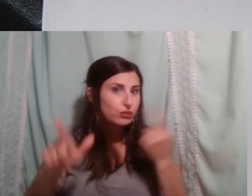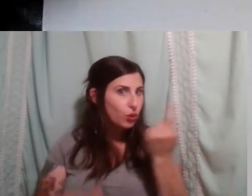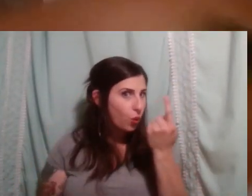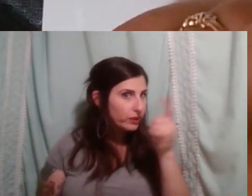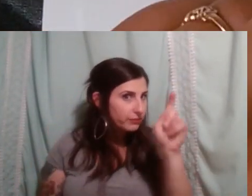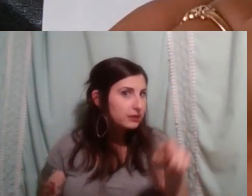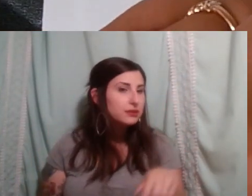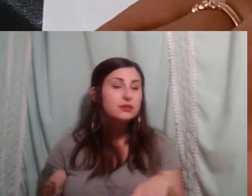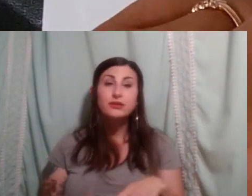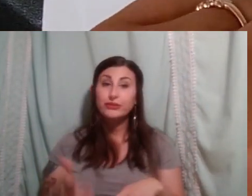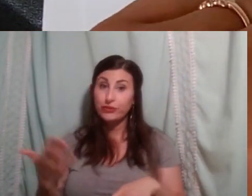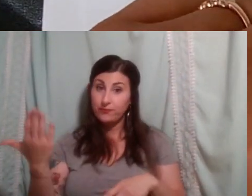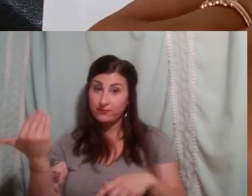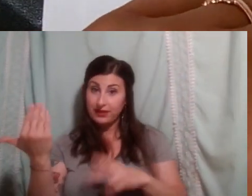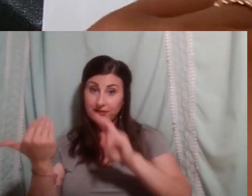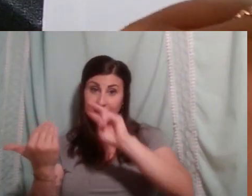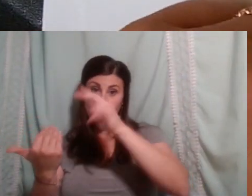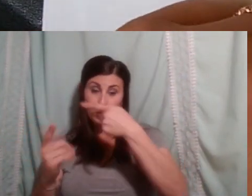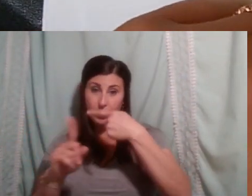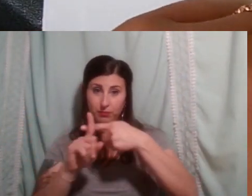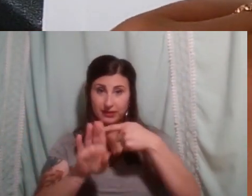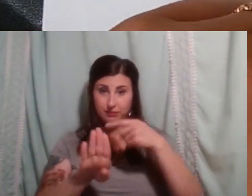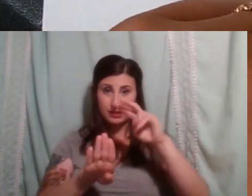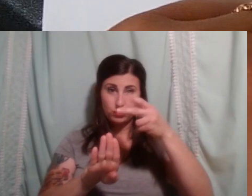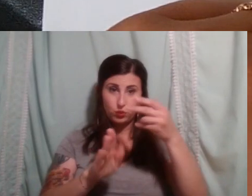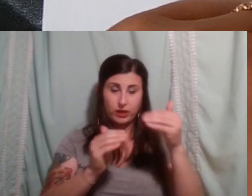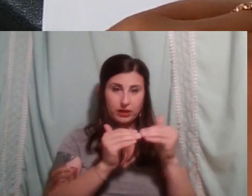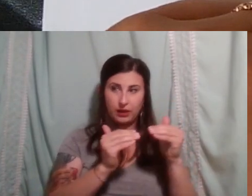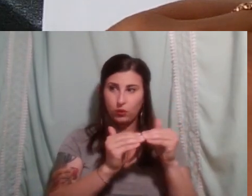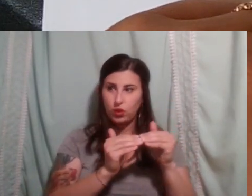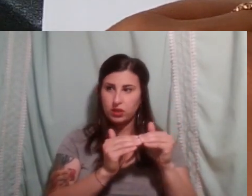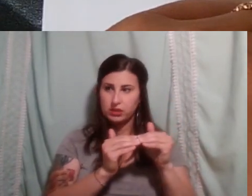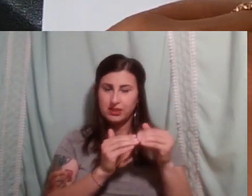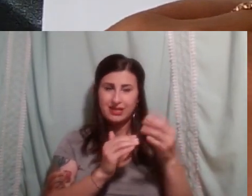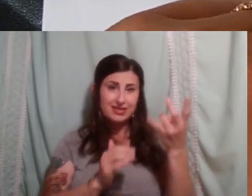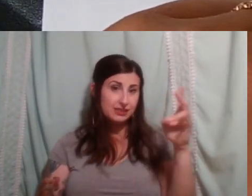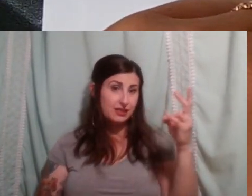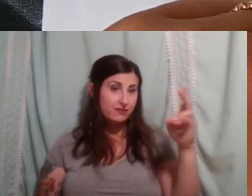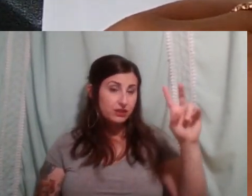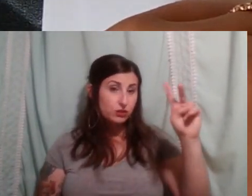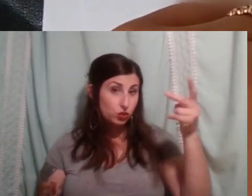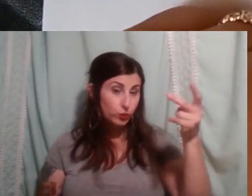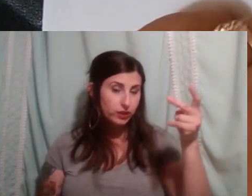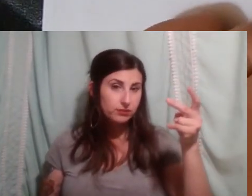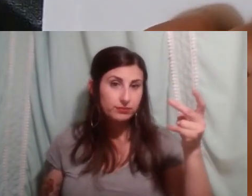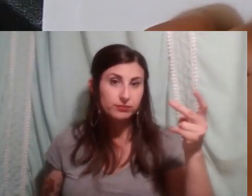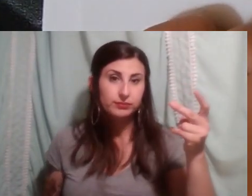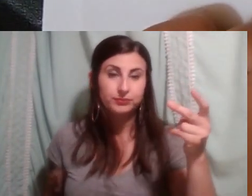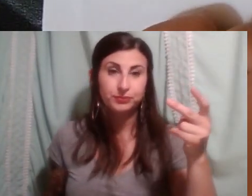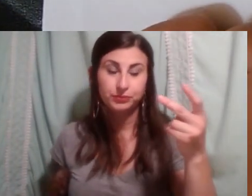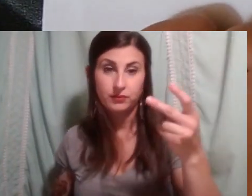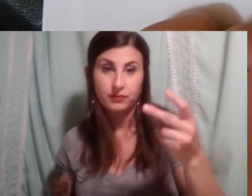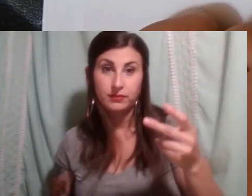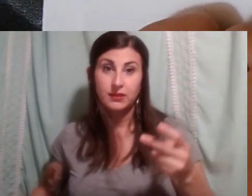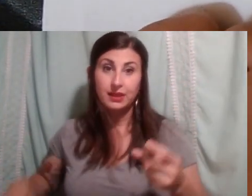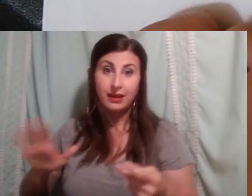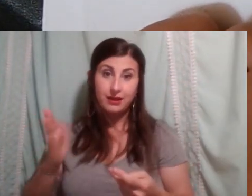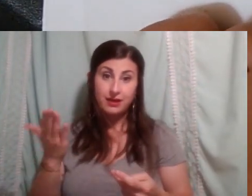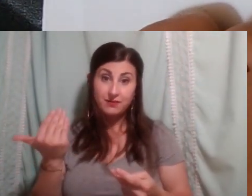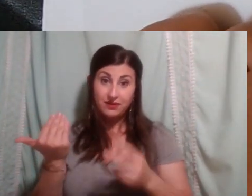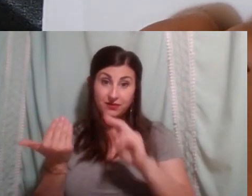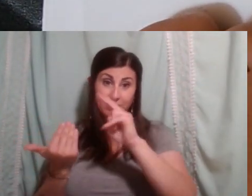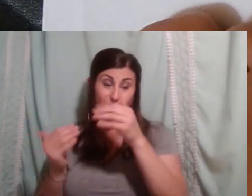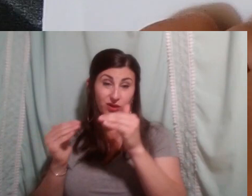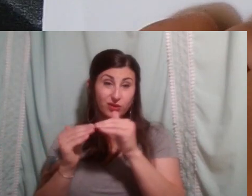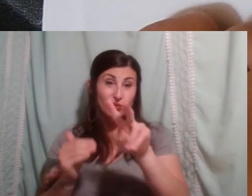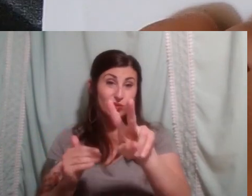hypotenuse. So 15 squared plus b squared equals 17 squared. 15